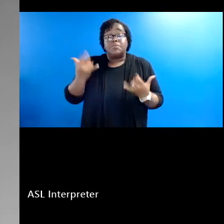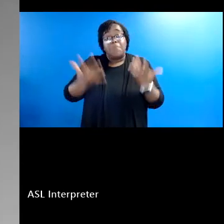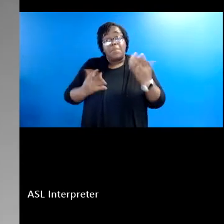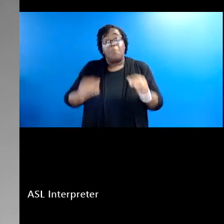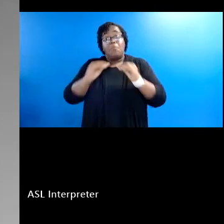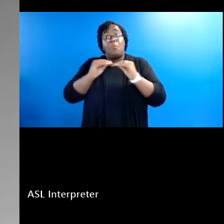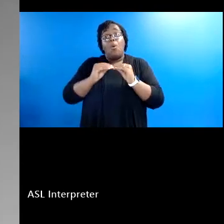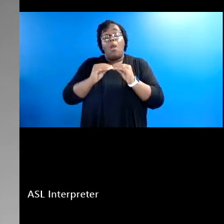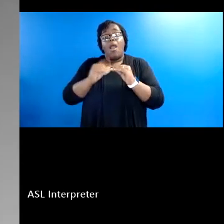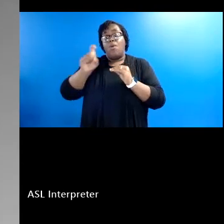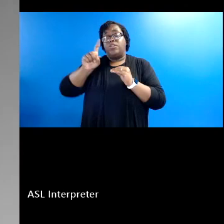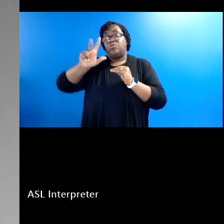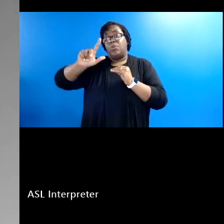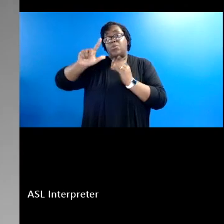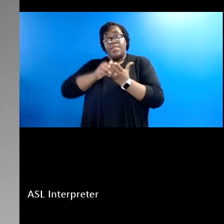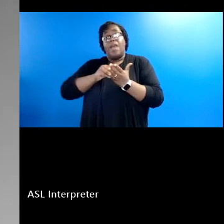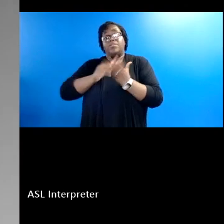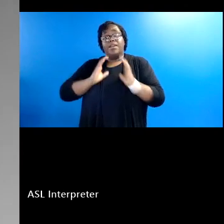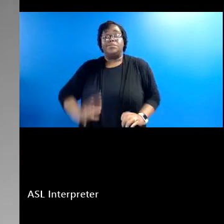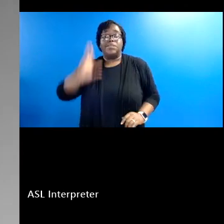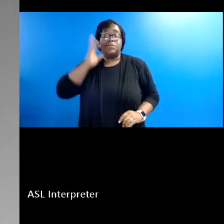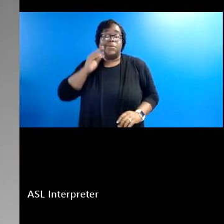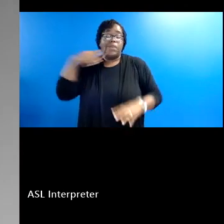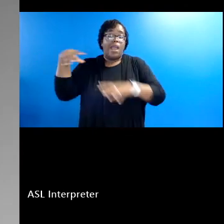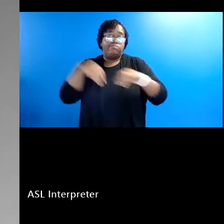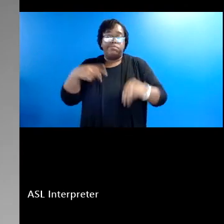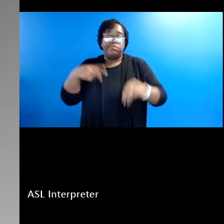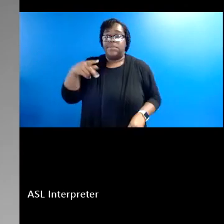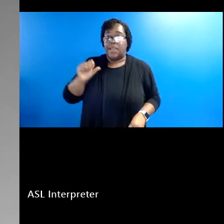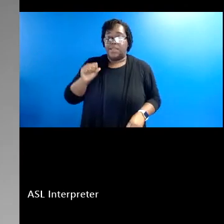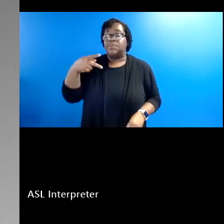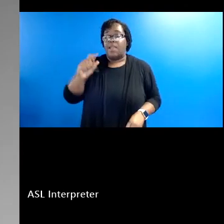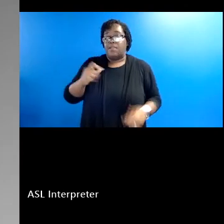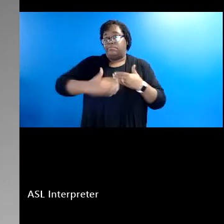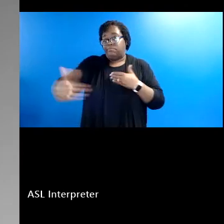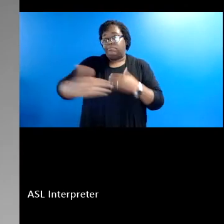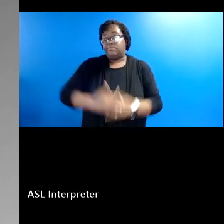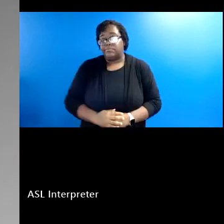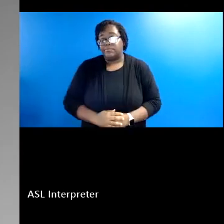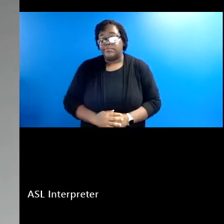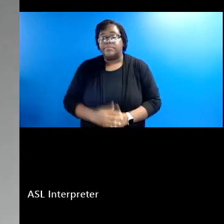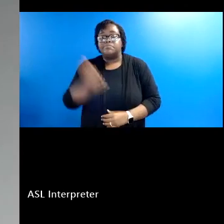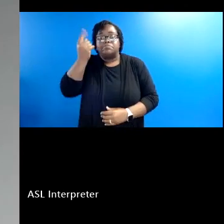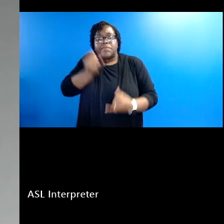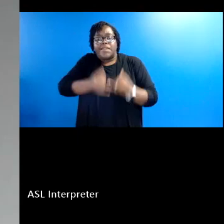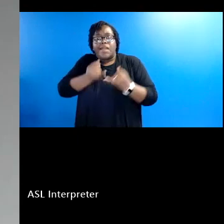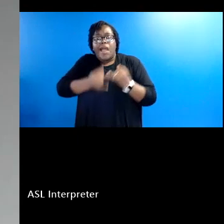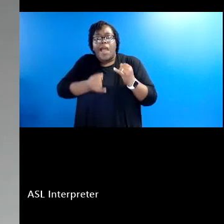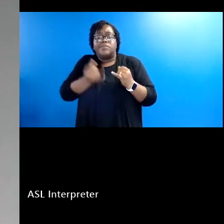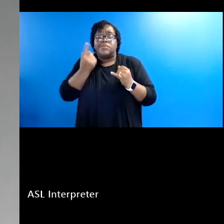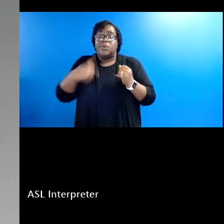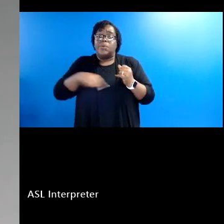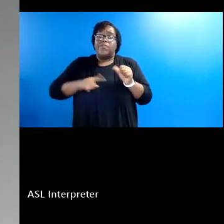123,000 customers potentially being subject to PSPS moving forward. Lastly, while this is something that we first implemented